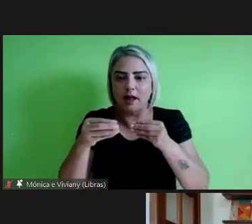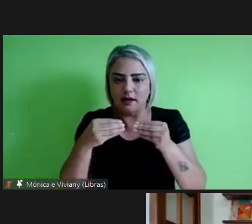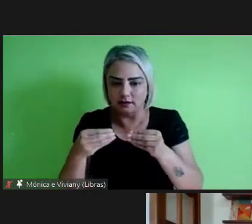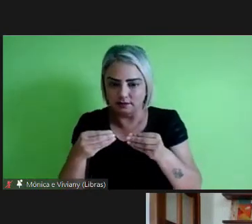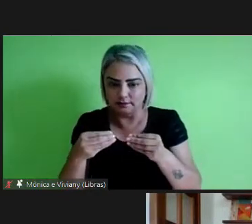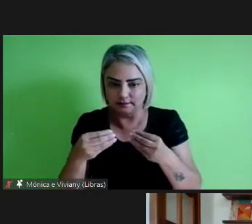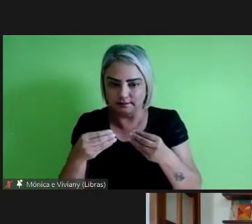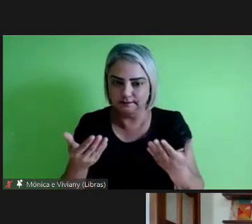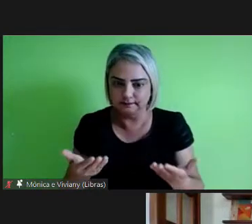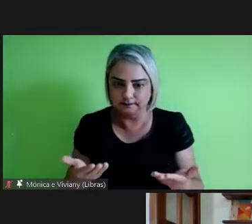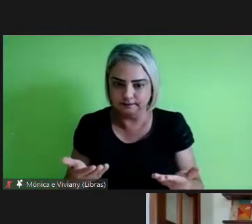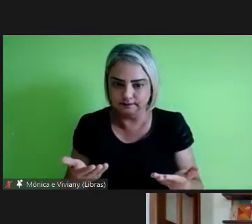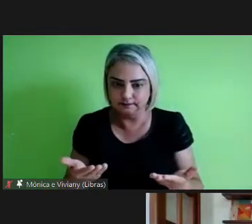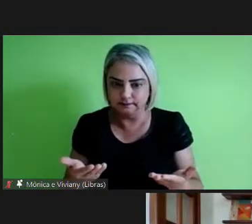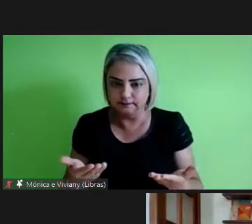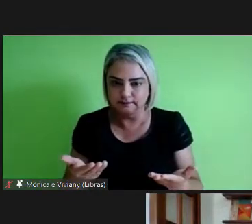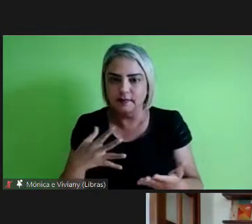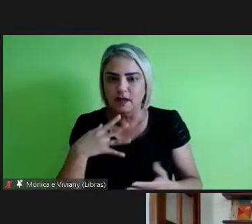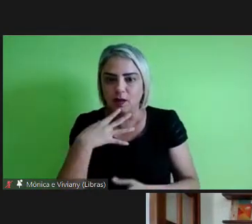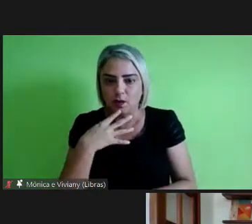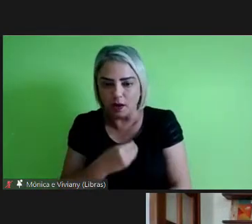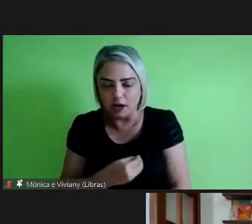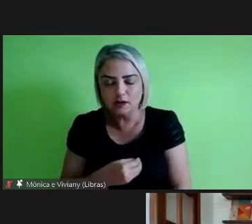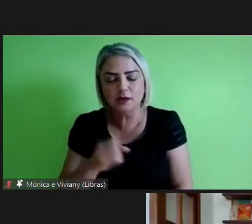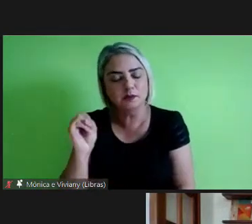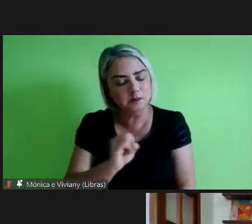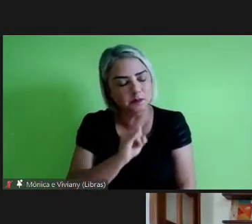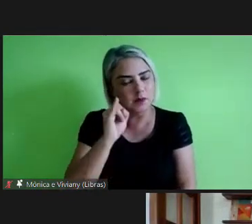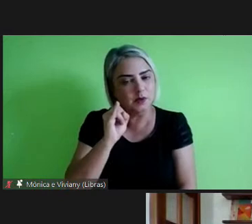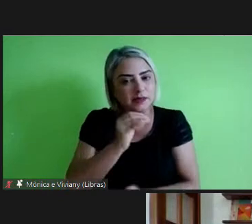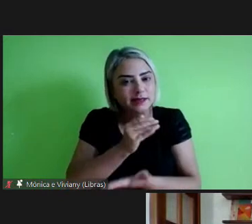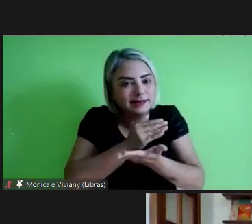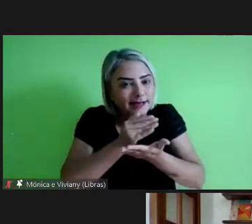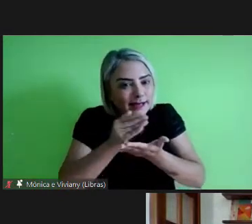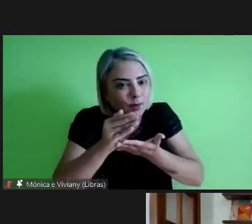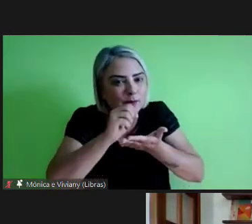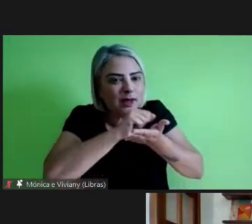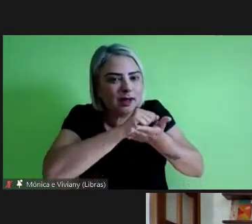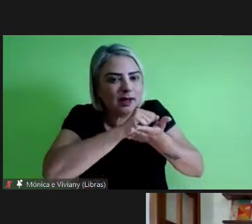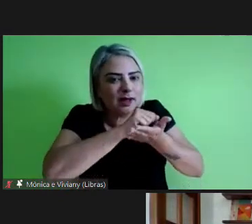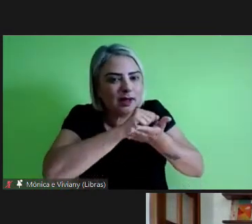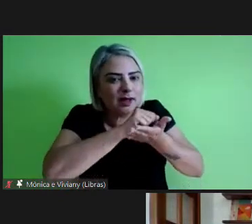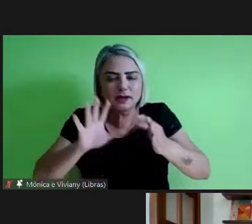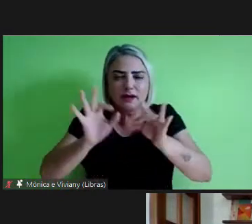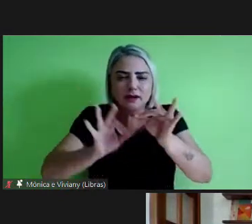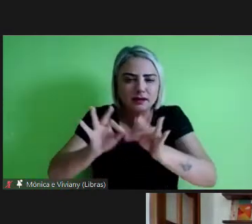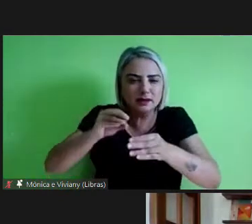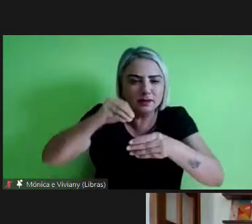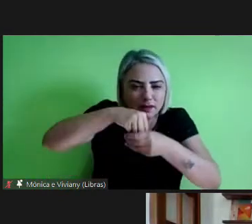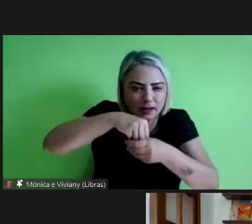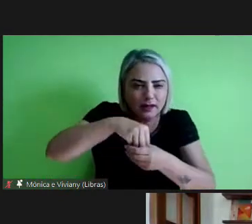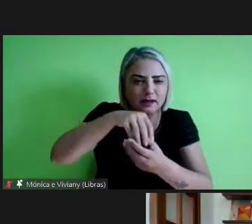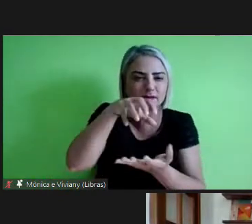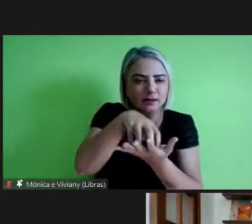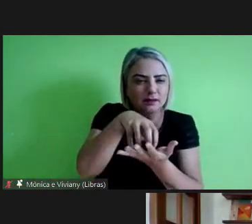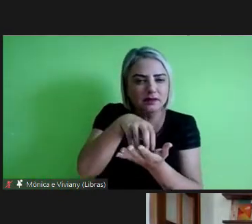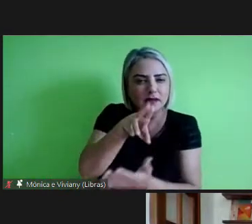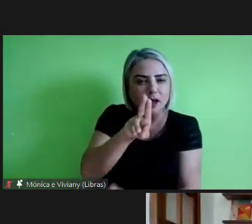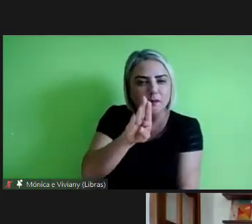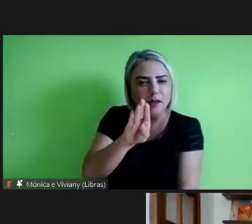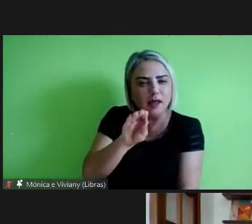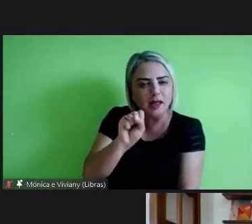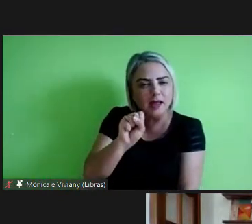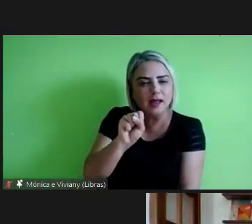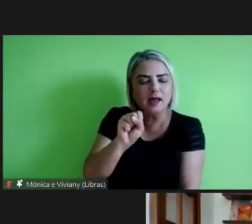is using this plastic cup. So I think that it's very important from the actions which are organizational for